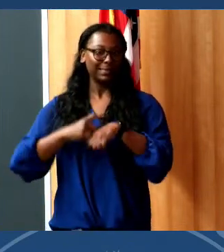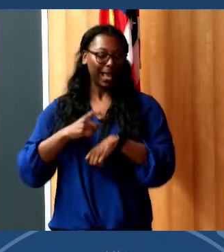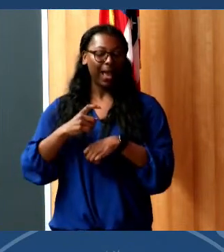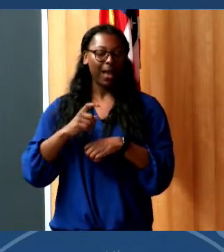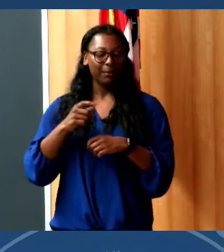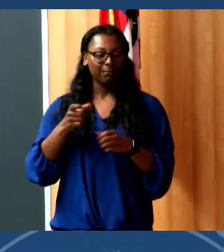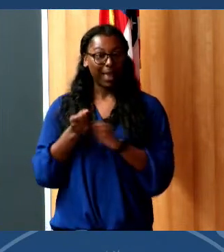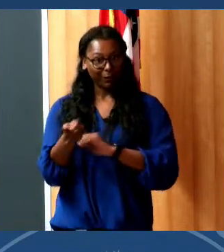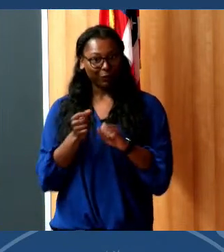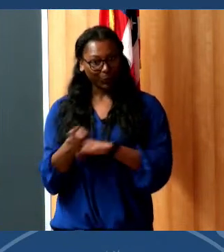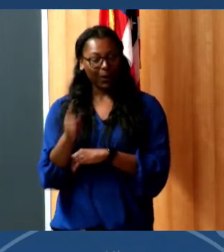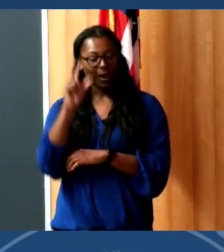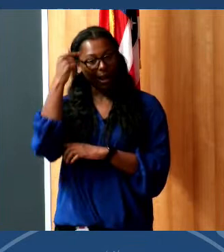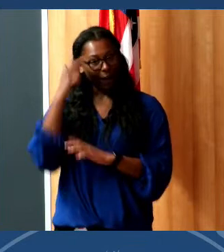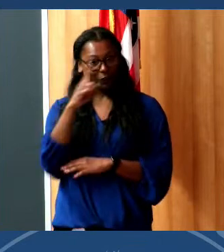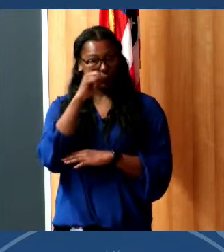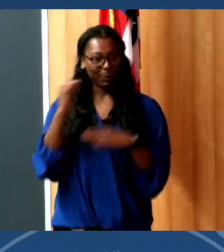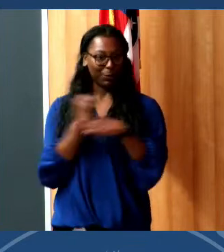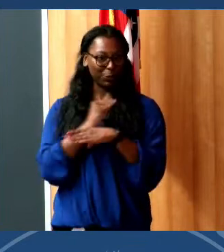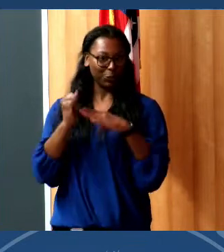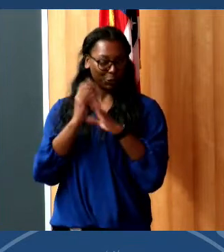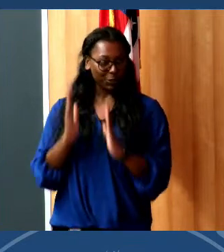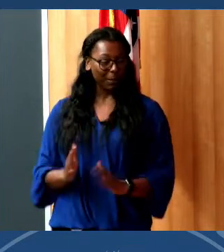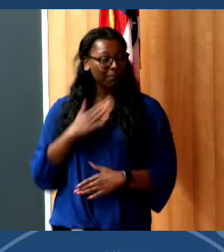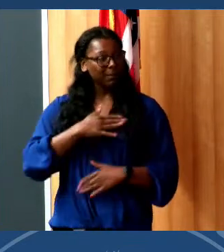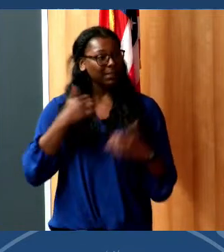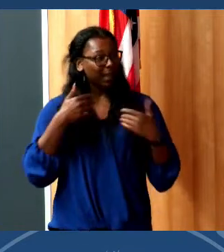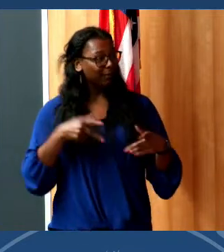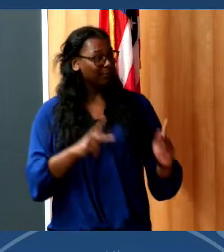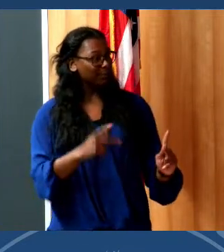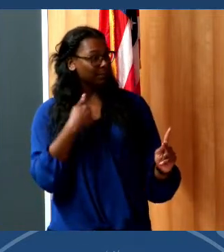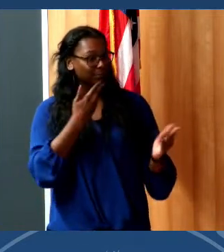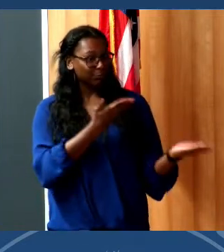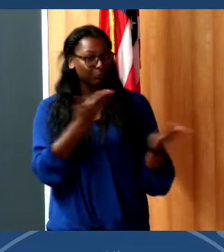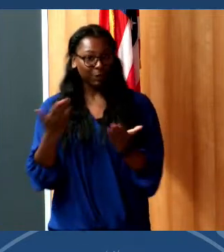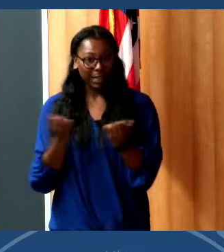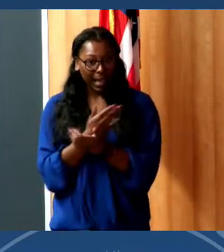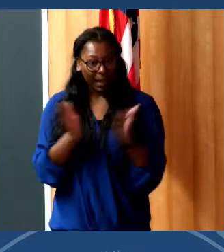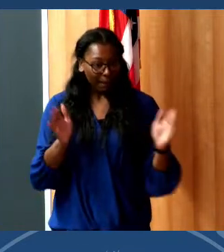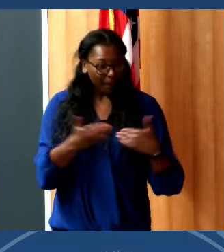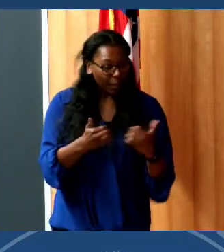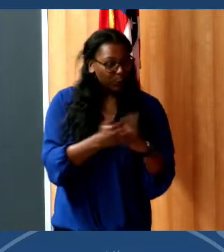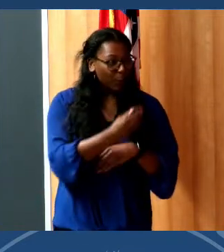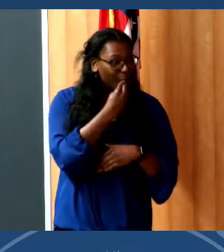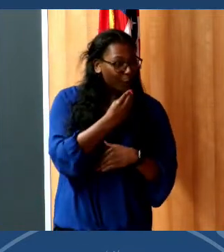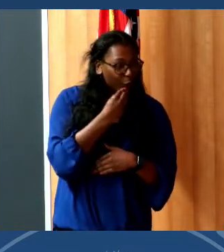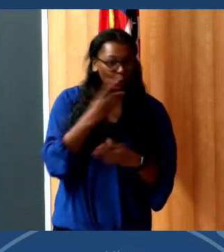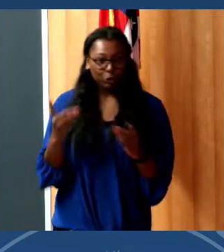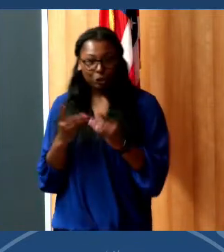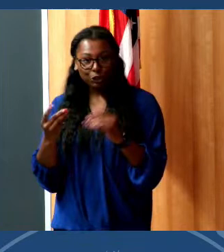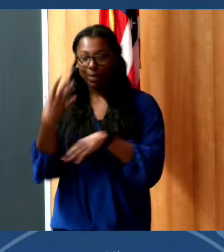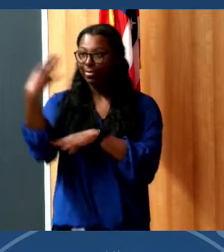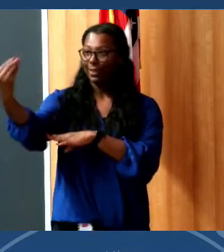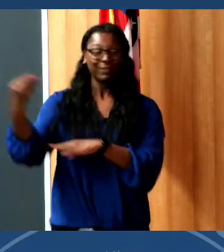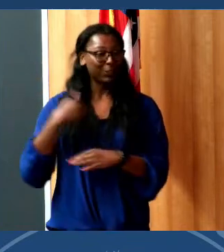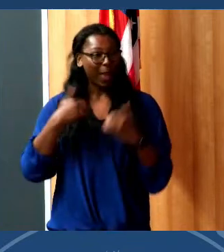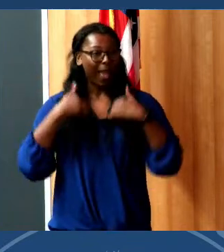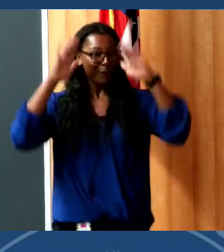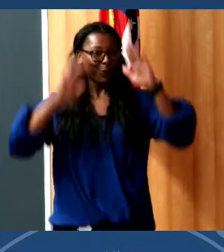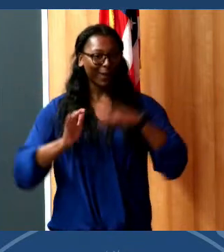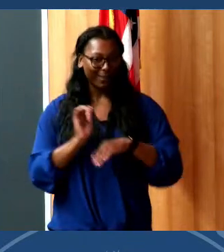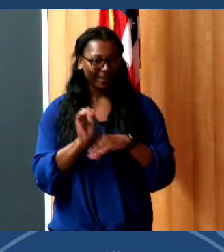Summer Fellowship. Please feel free to grab any to-go boxes with food and dessert on the way out, and have a great night.